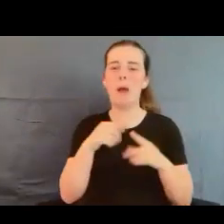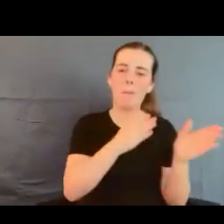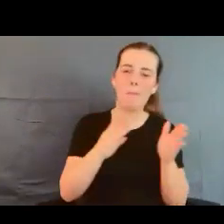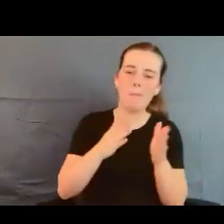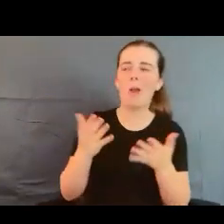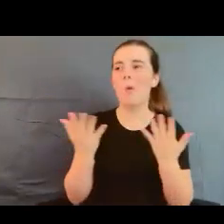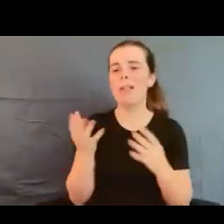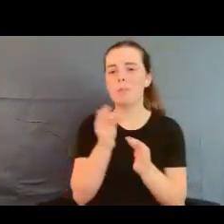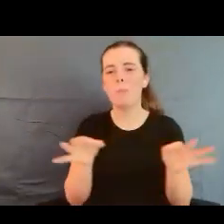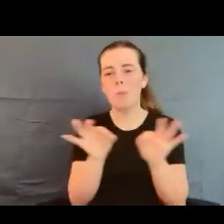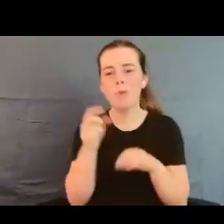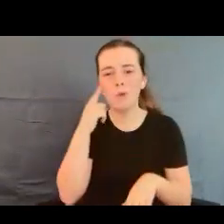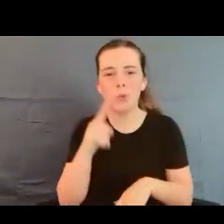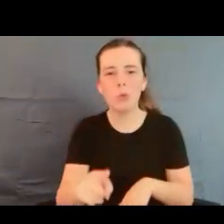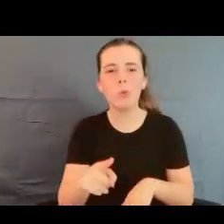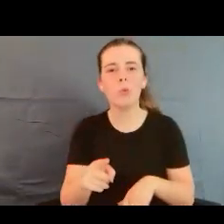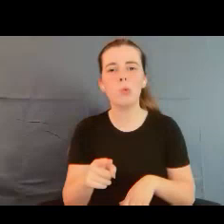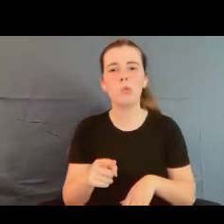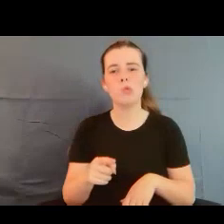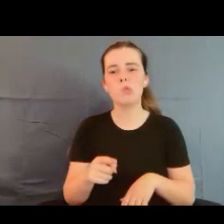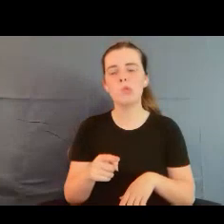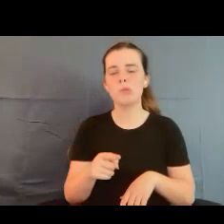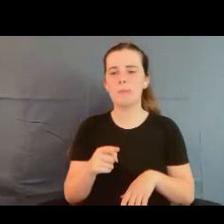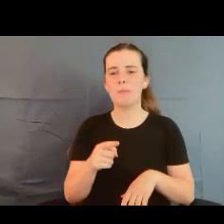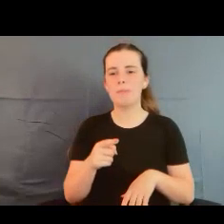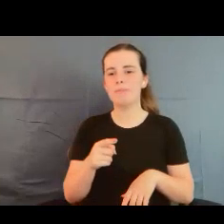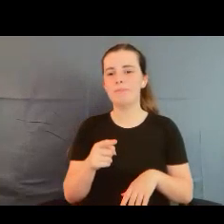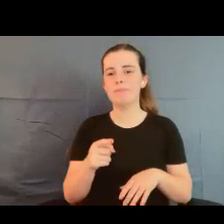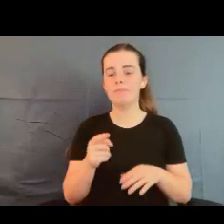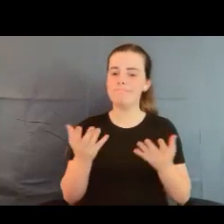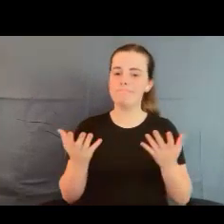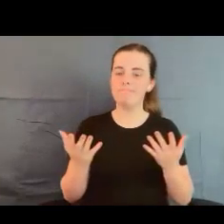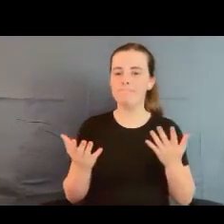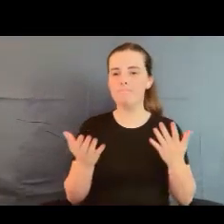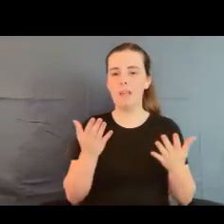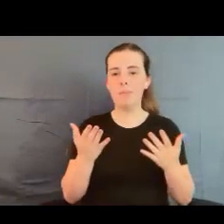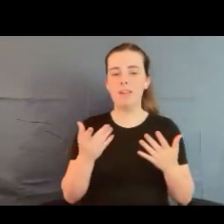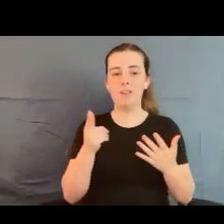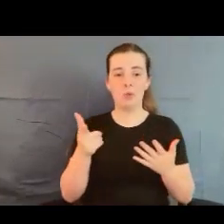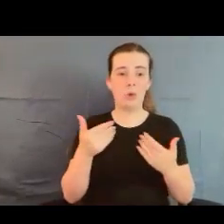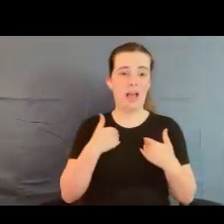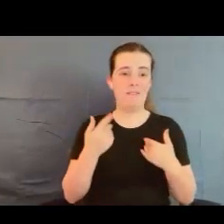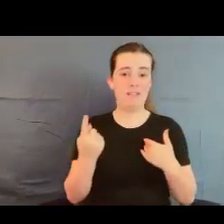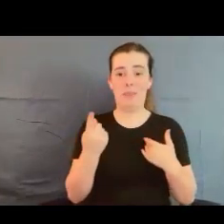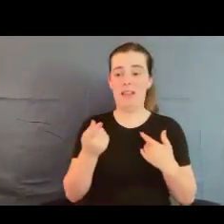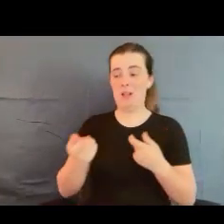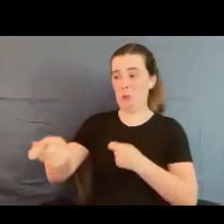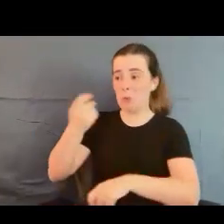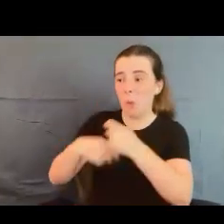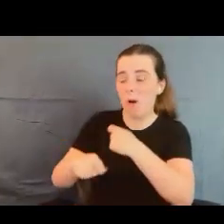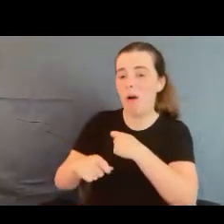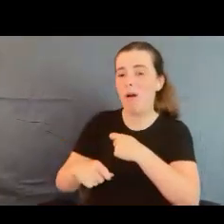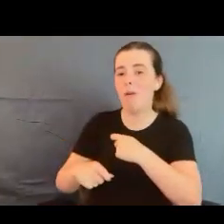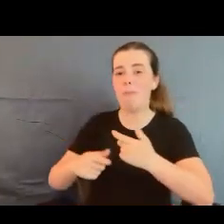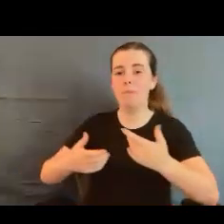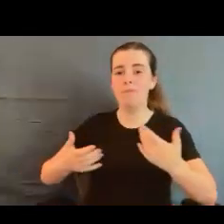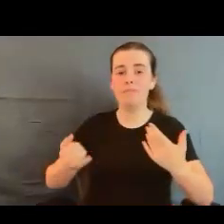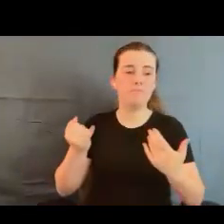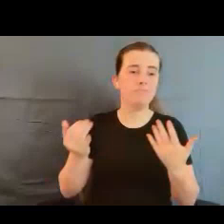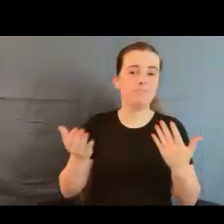you. Maybe you want to have, a certain glitter shirt that you exchange with someone at a certain point, or you want